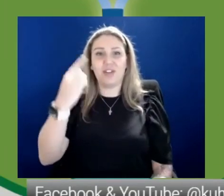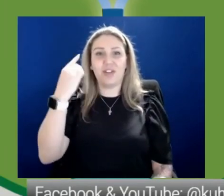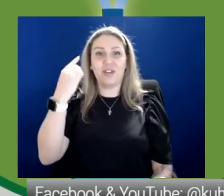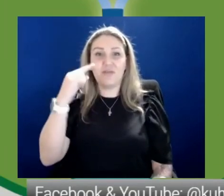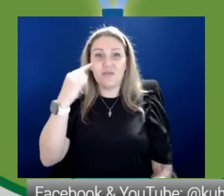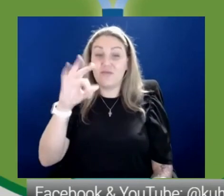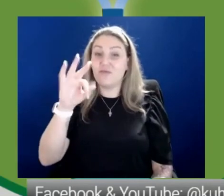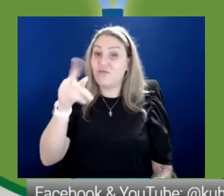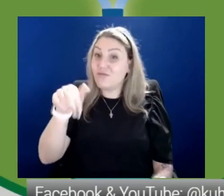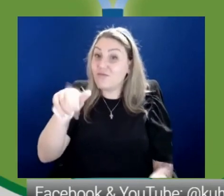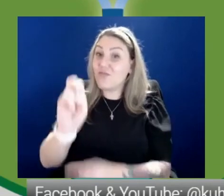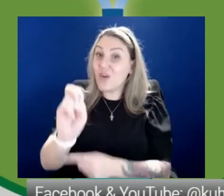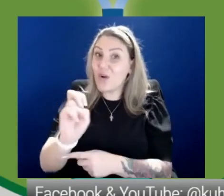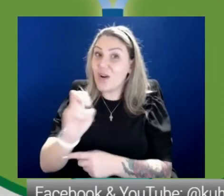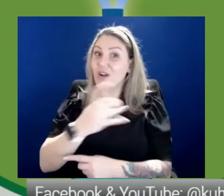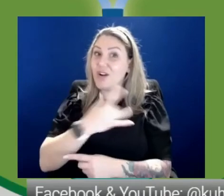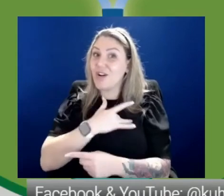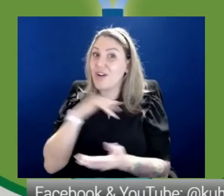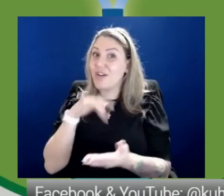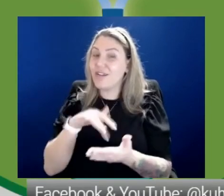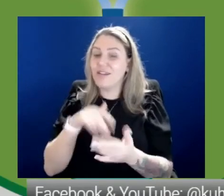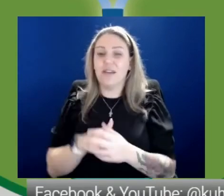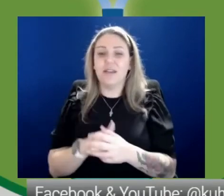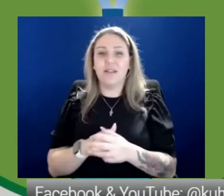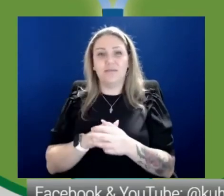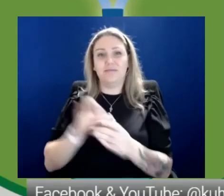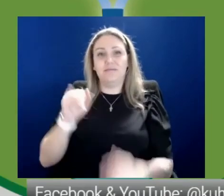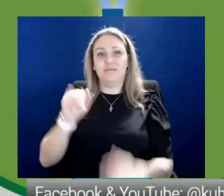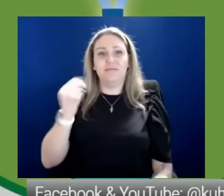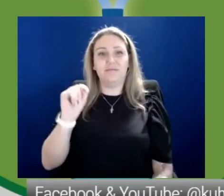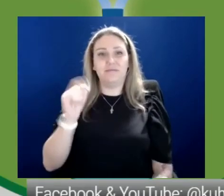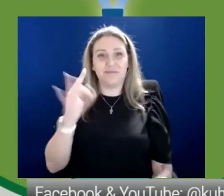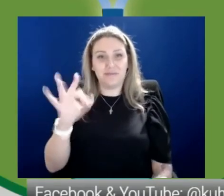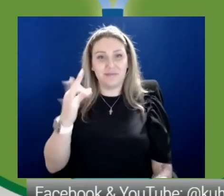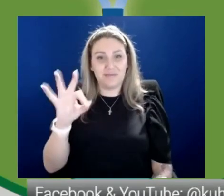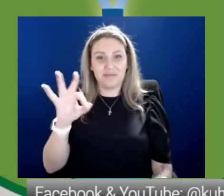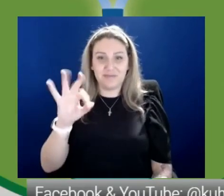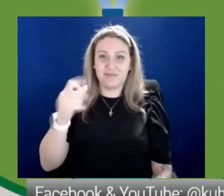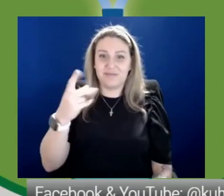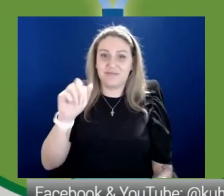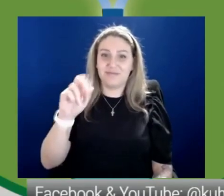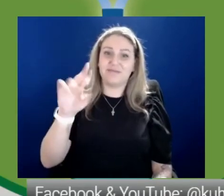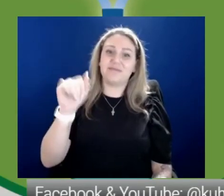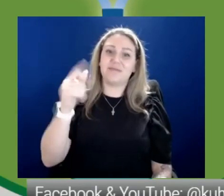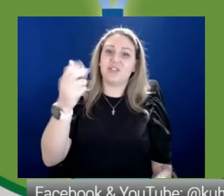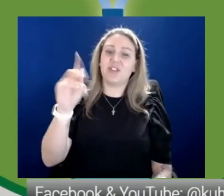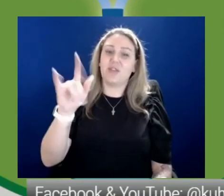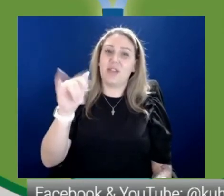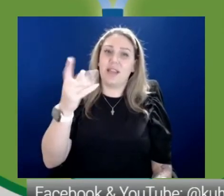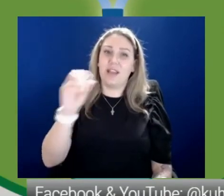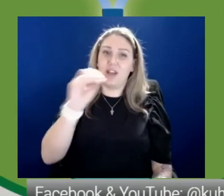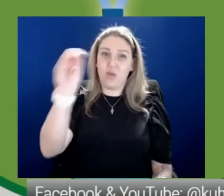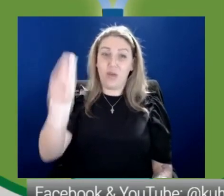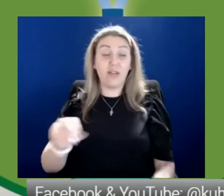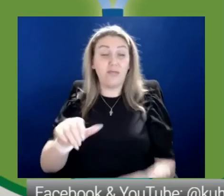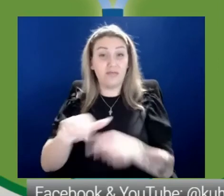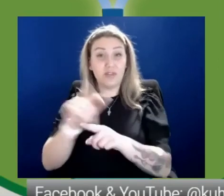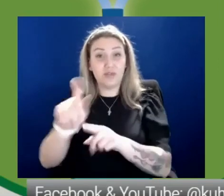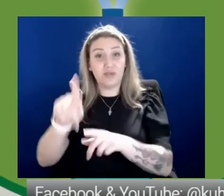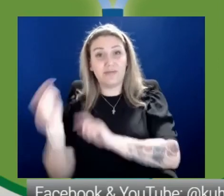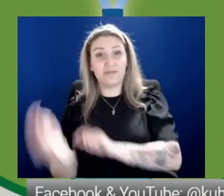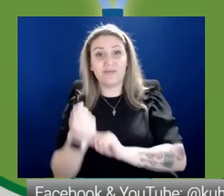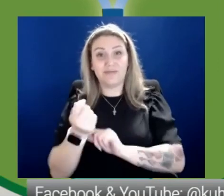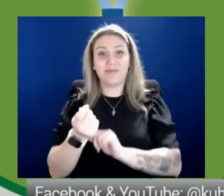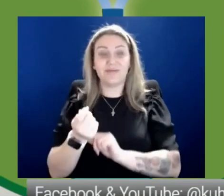I should have said it differently. It's September 19th at Shadow Glen, the golf club in Olathe. So start practicing your swing. Register using